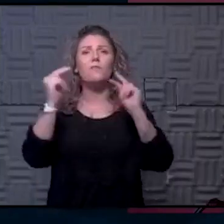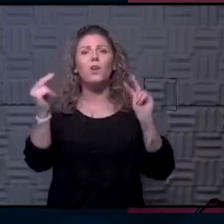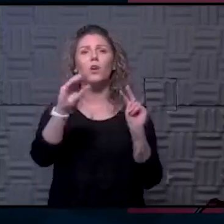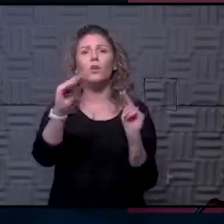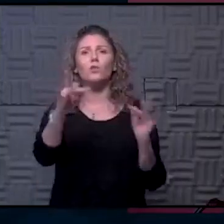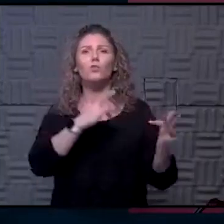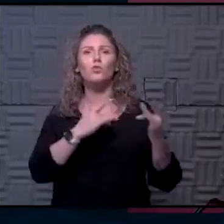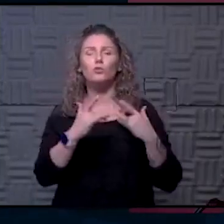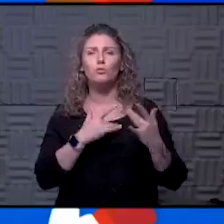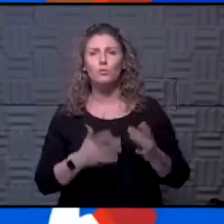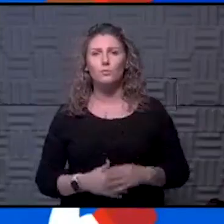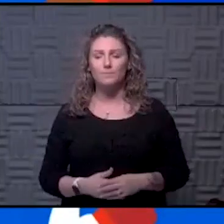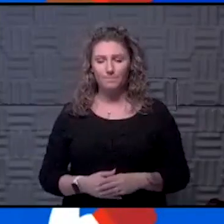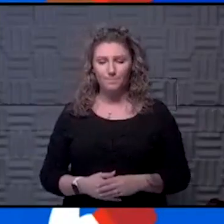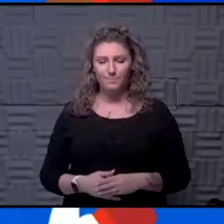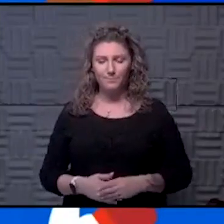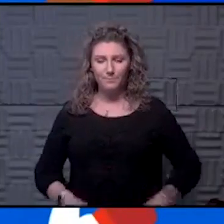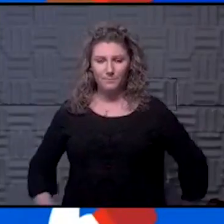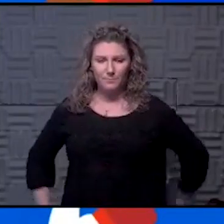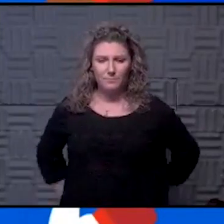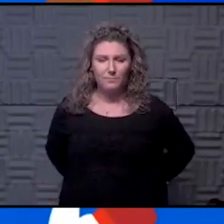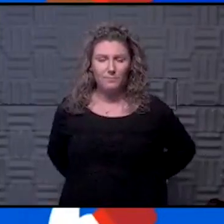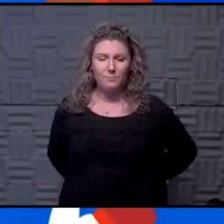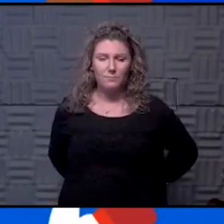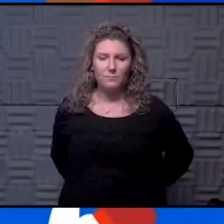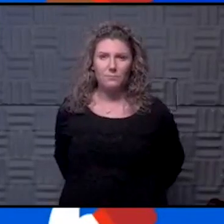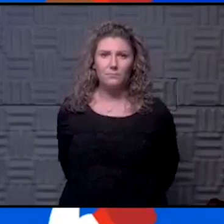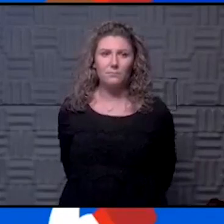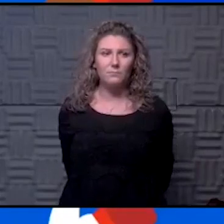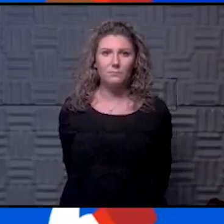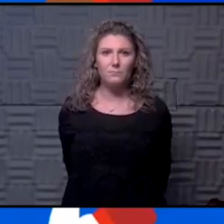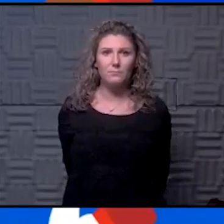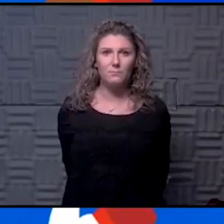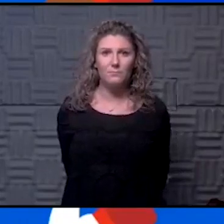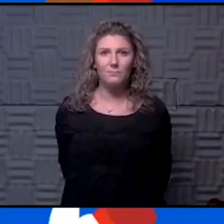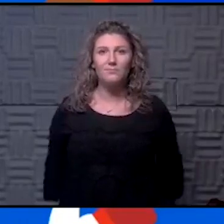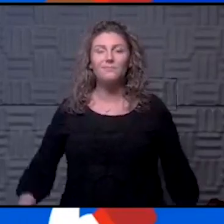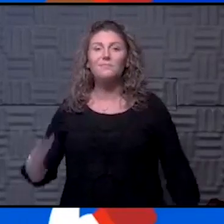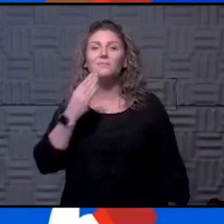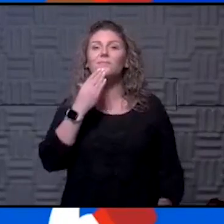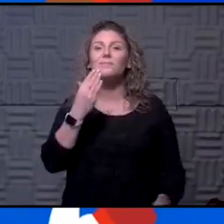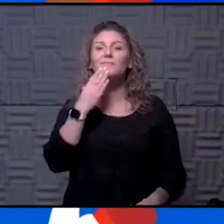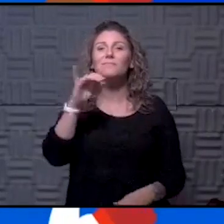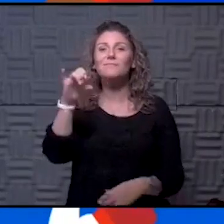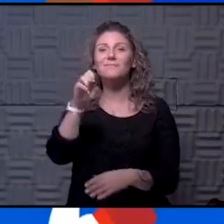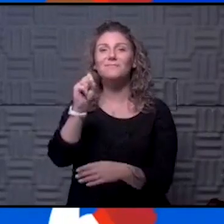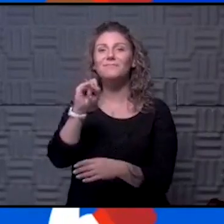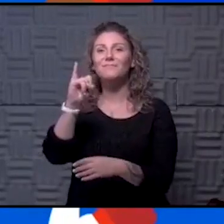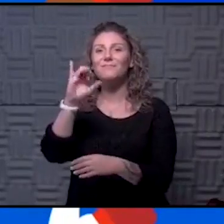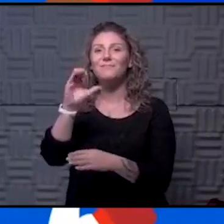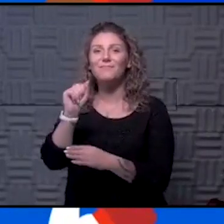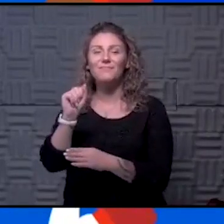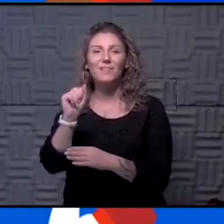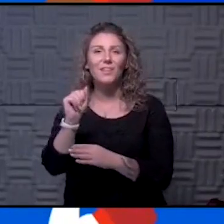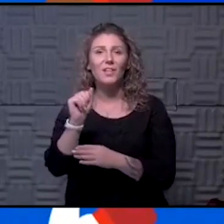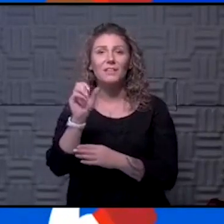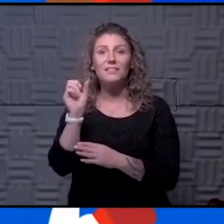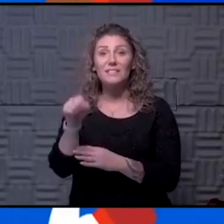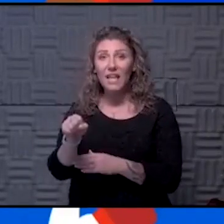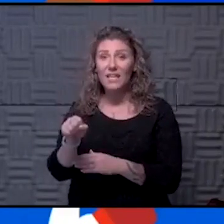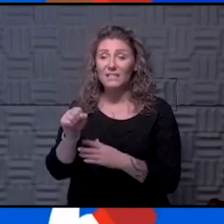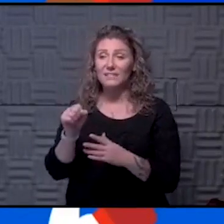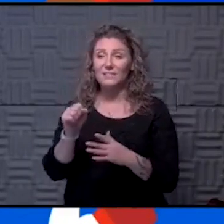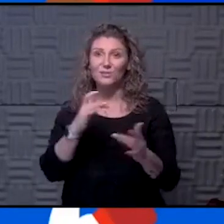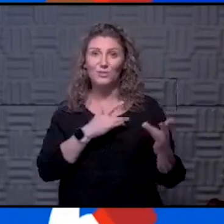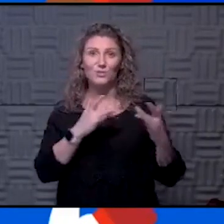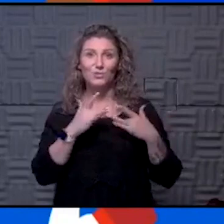concerns in your county. Yes, thank you, Jessica. The concern with the variants